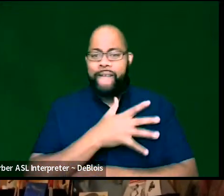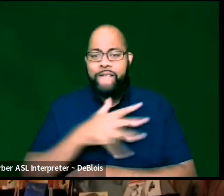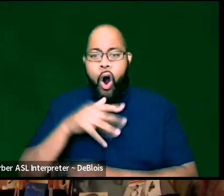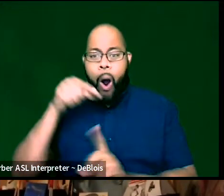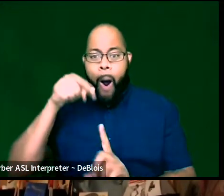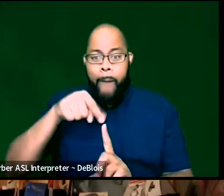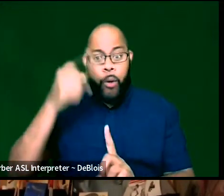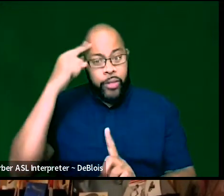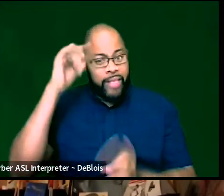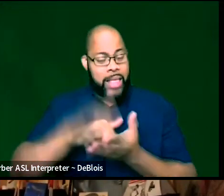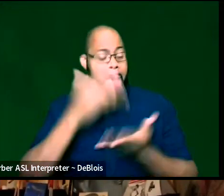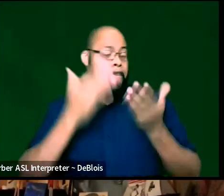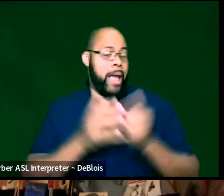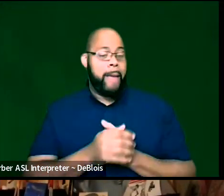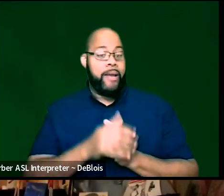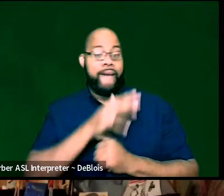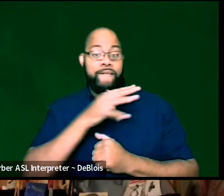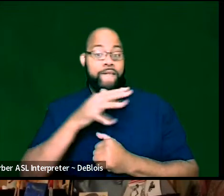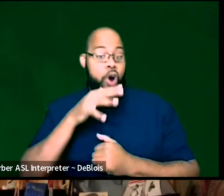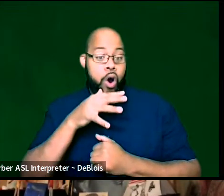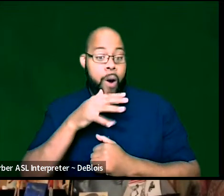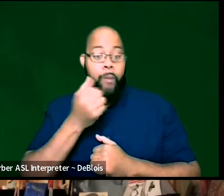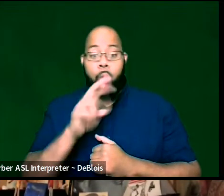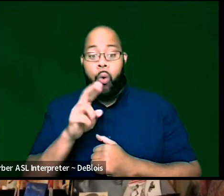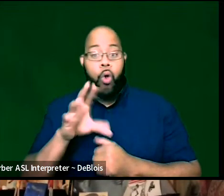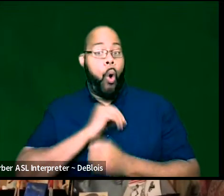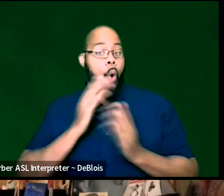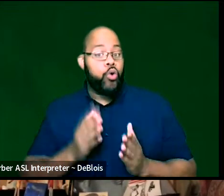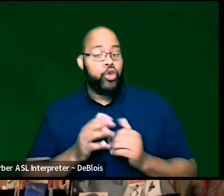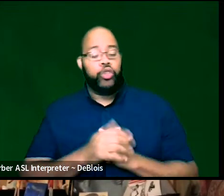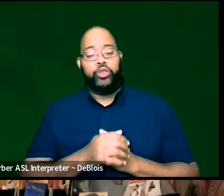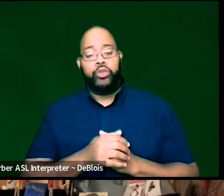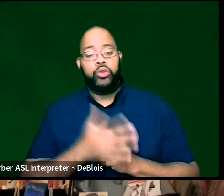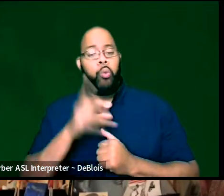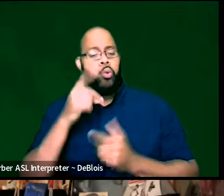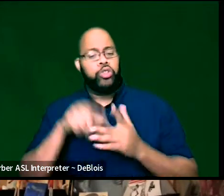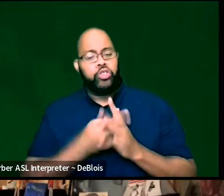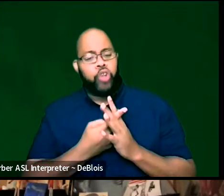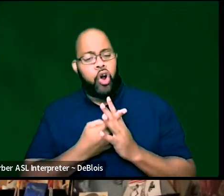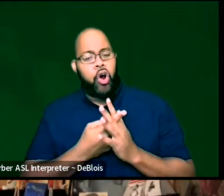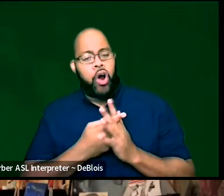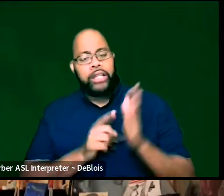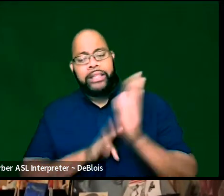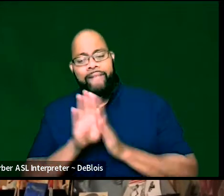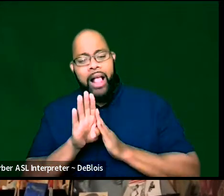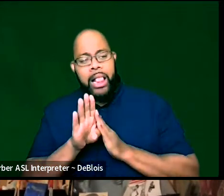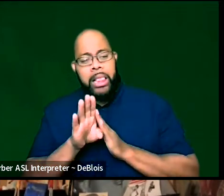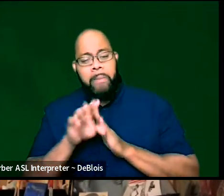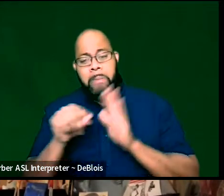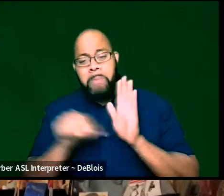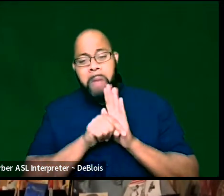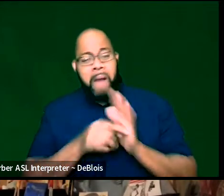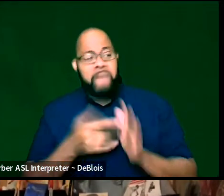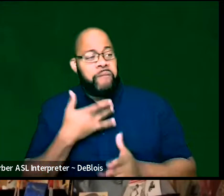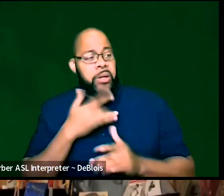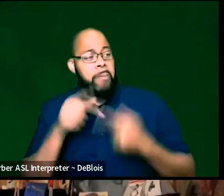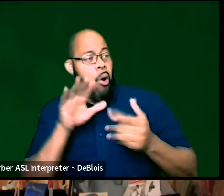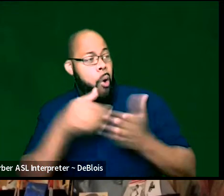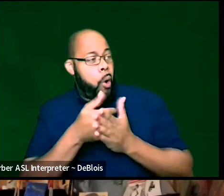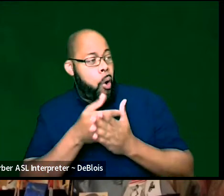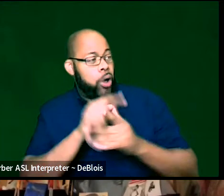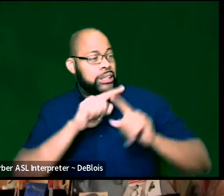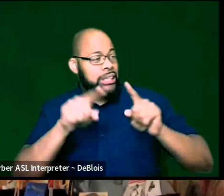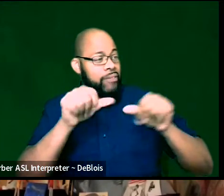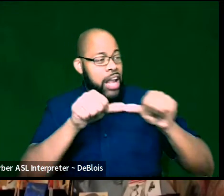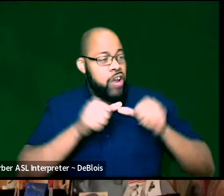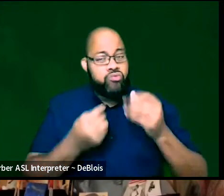you would think that maybe the farm or the owners would start to develop negative feelings about all these subdivisions